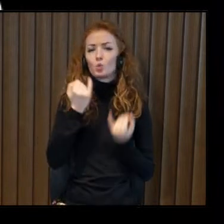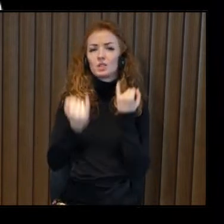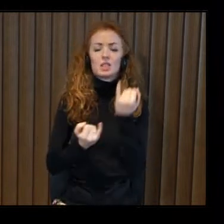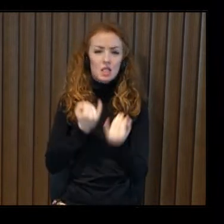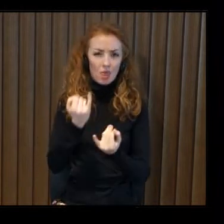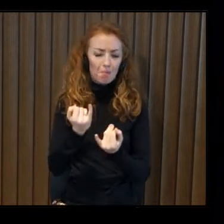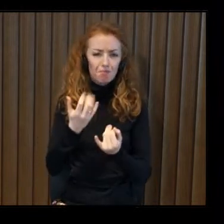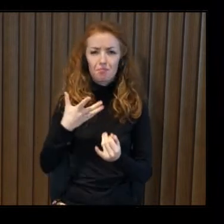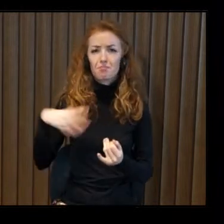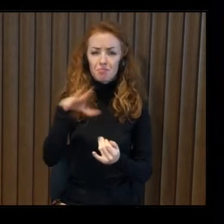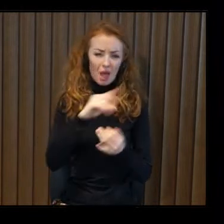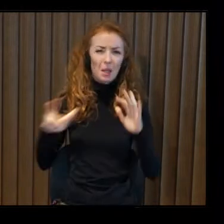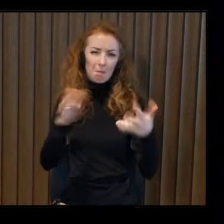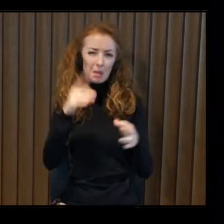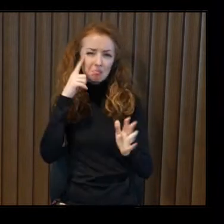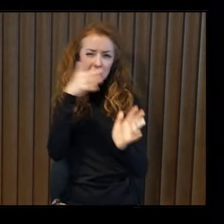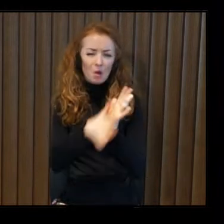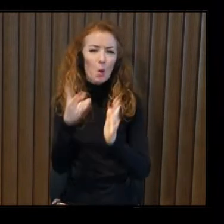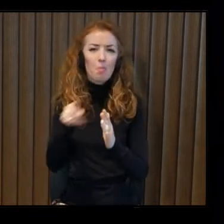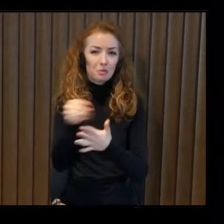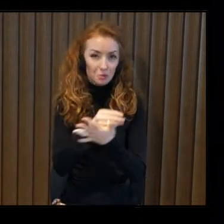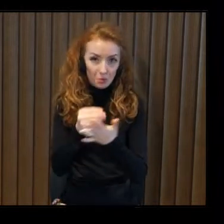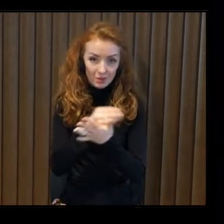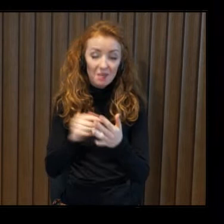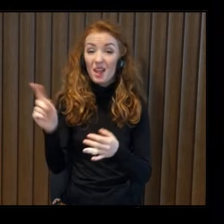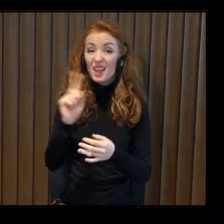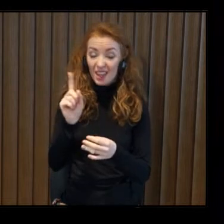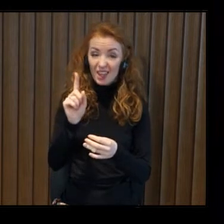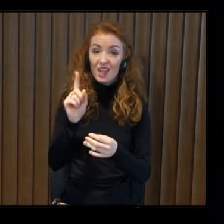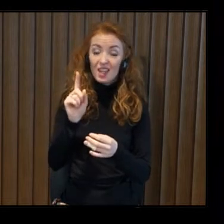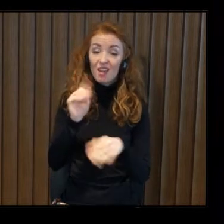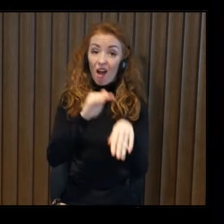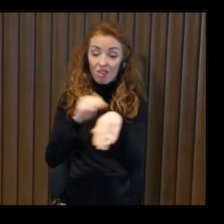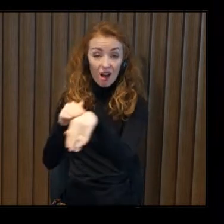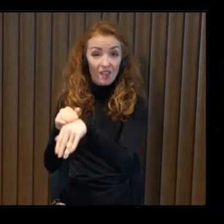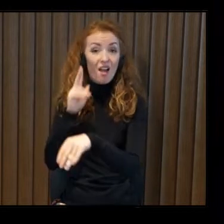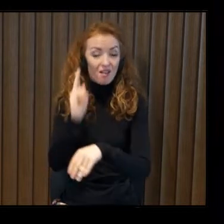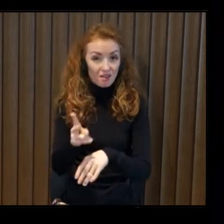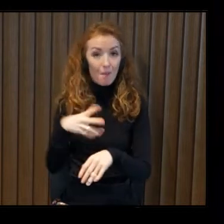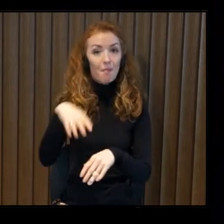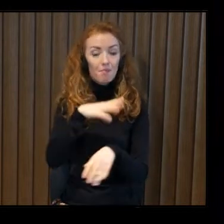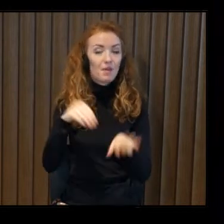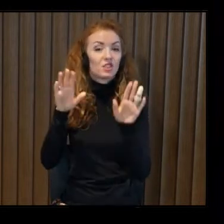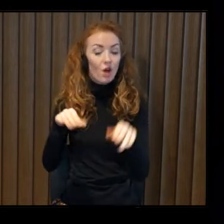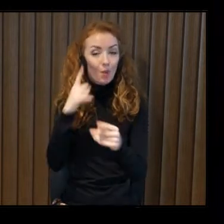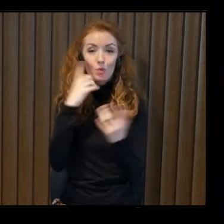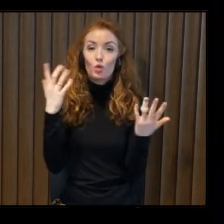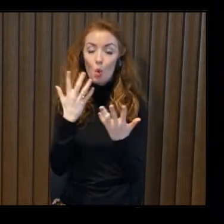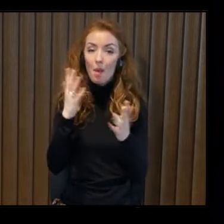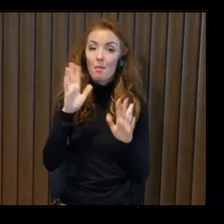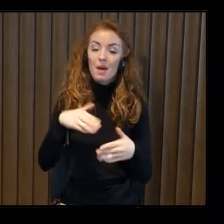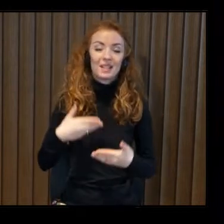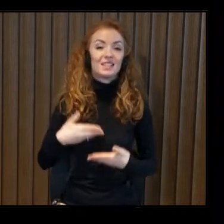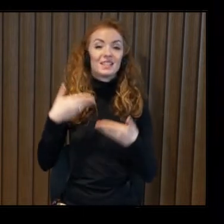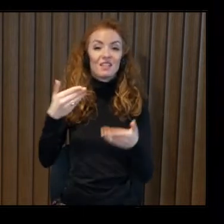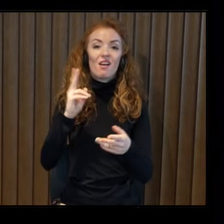apart just a little bit because it's worth pointing out that we could think about life as a sort of video game. And people like